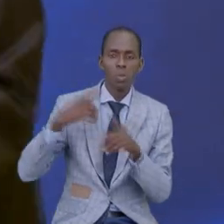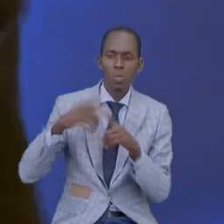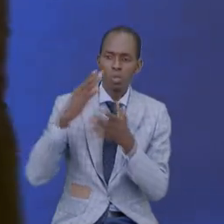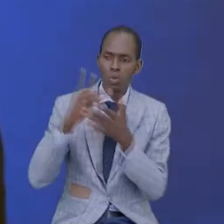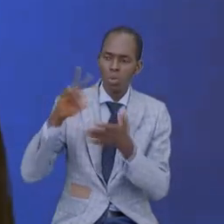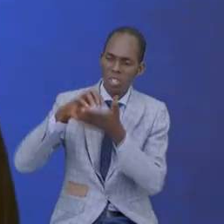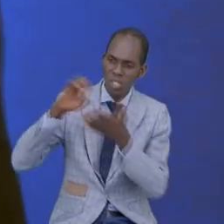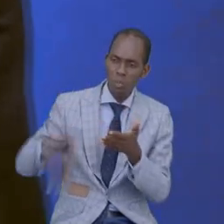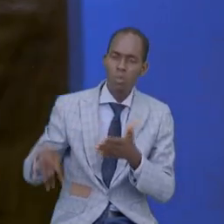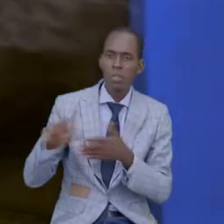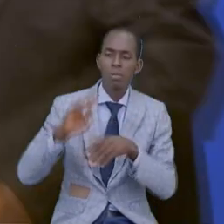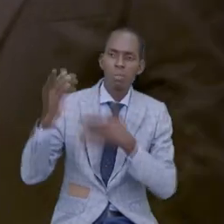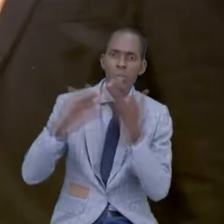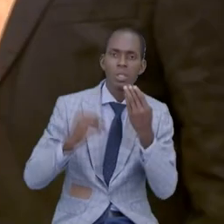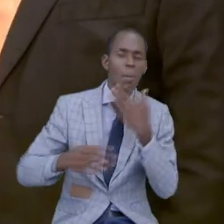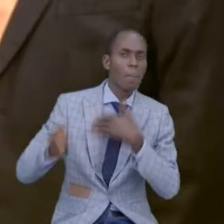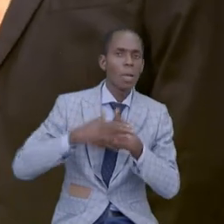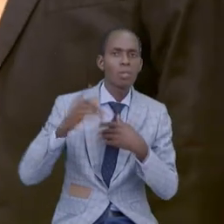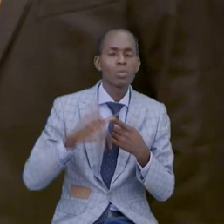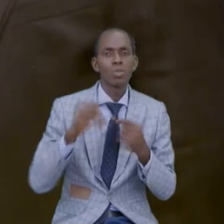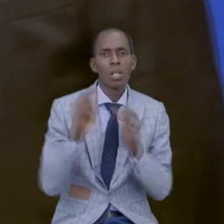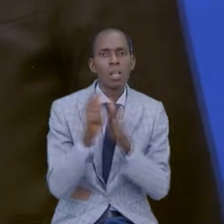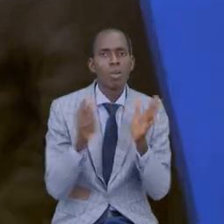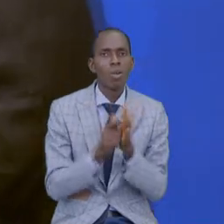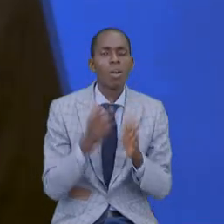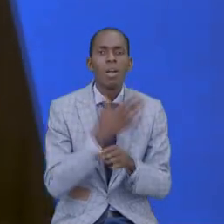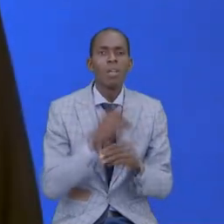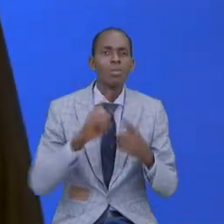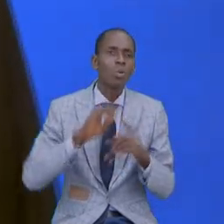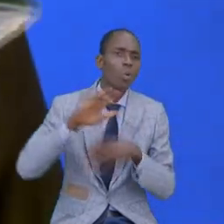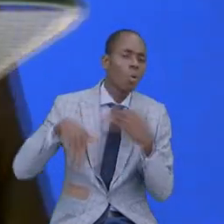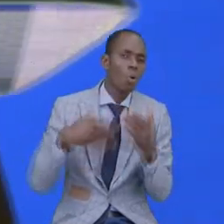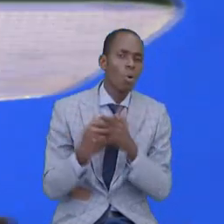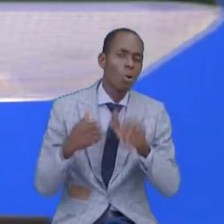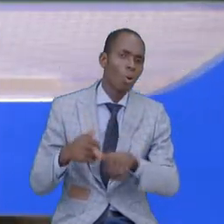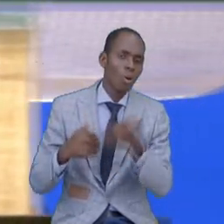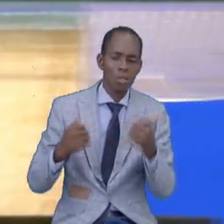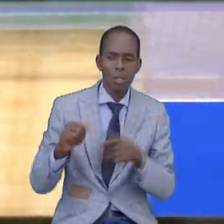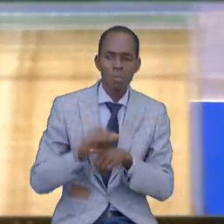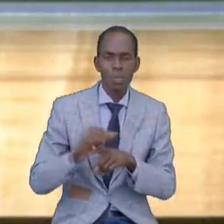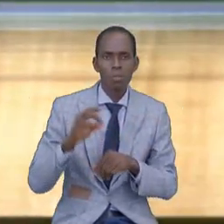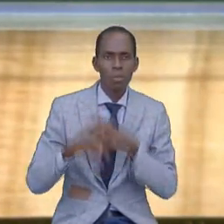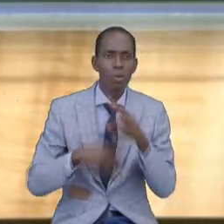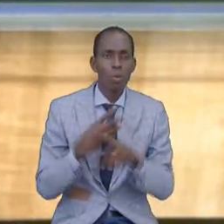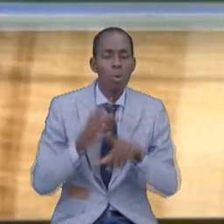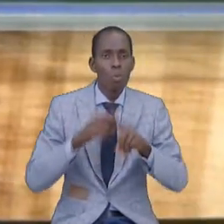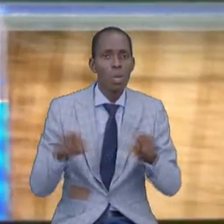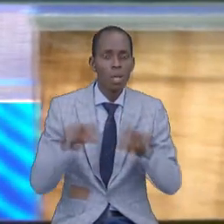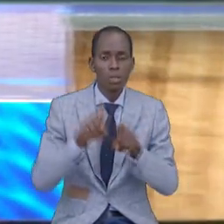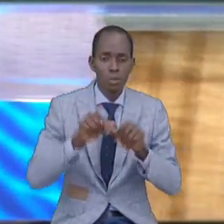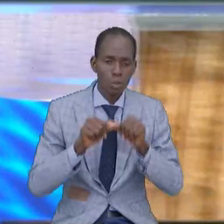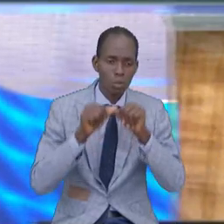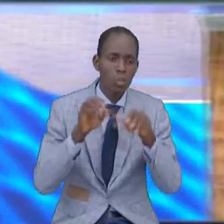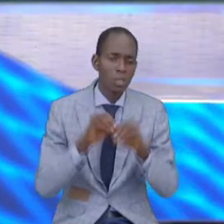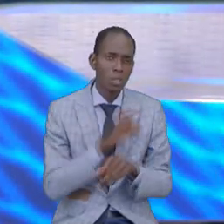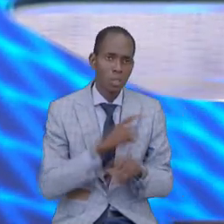them and turned them back to the law and to all that circumcision. But now, as you remain in the Lord, and